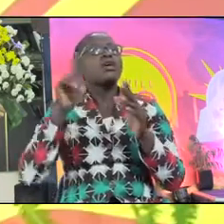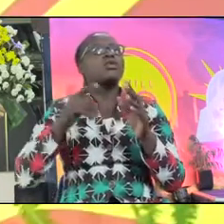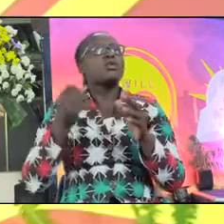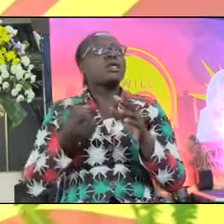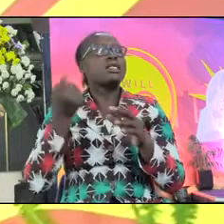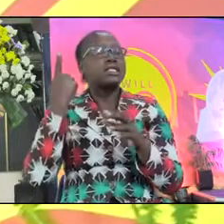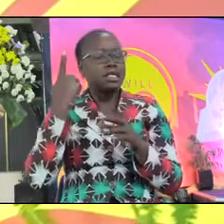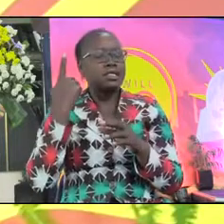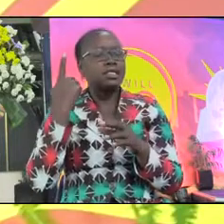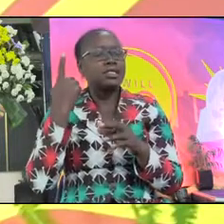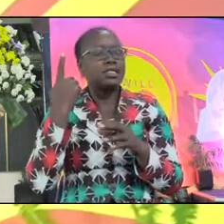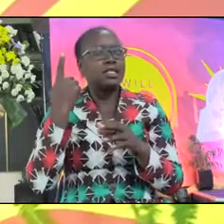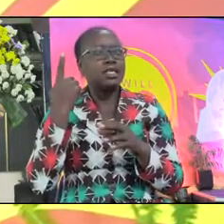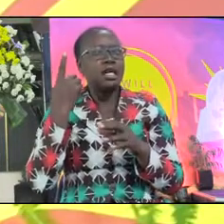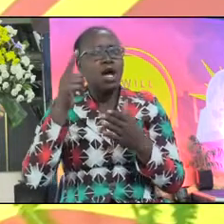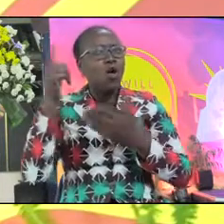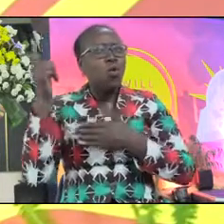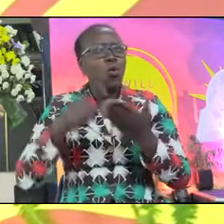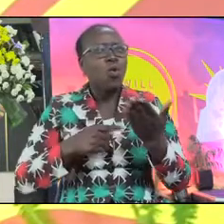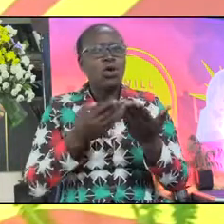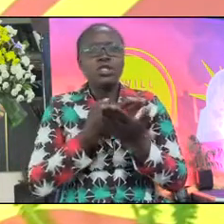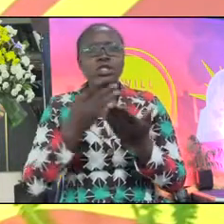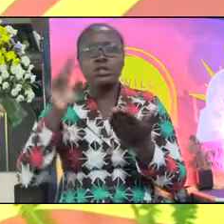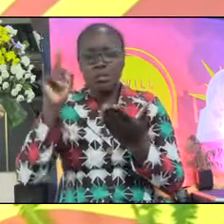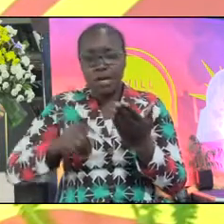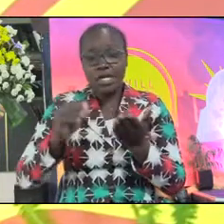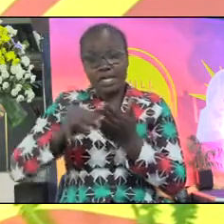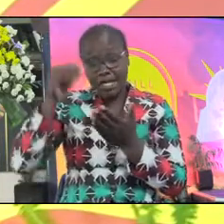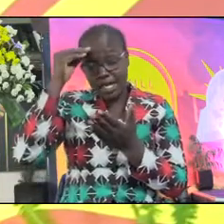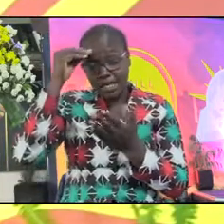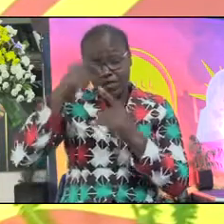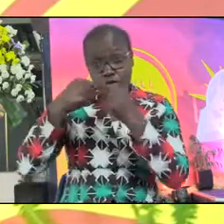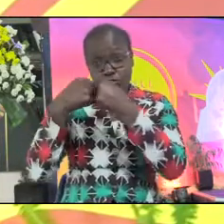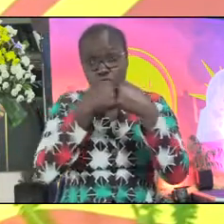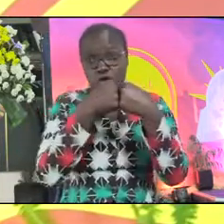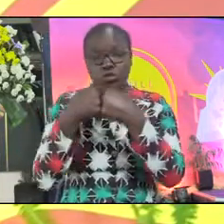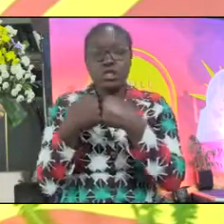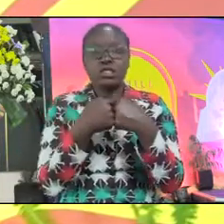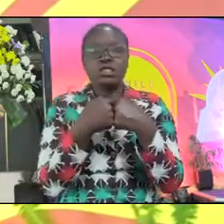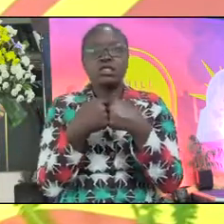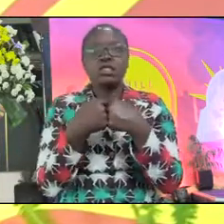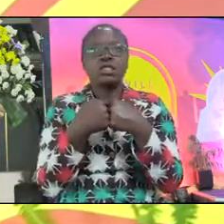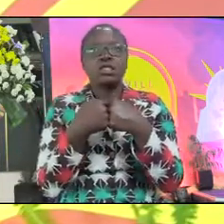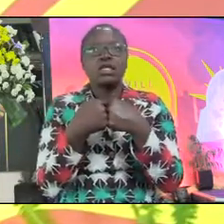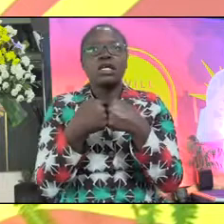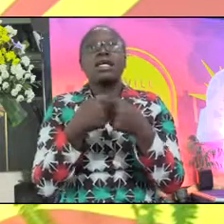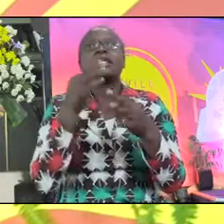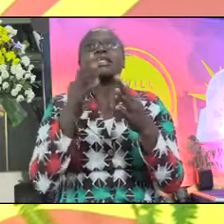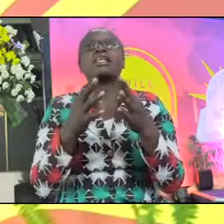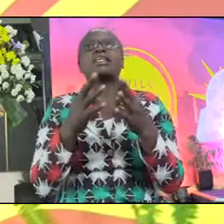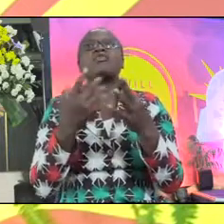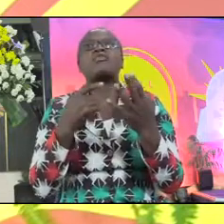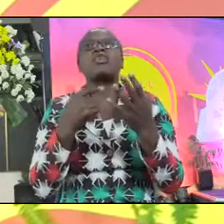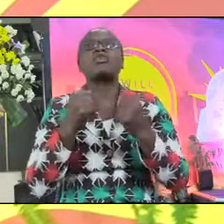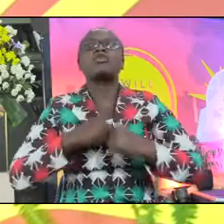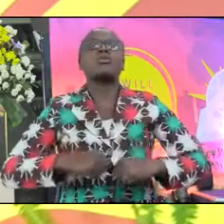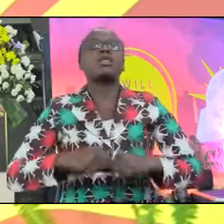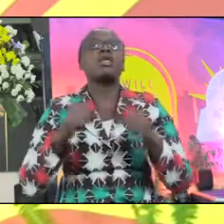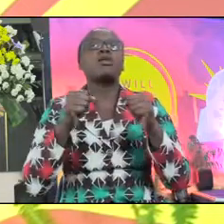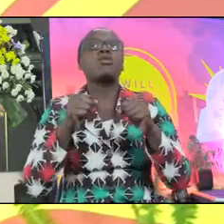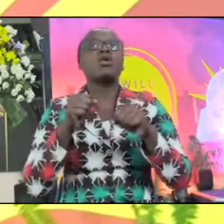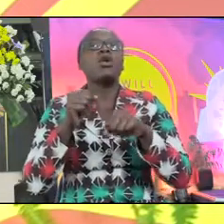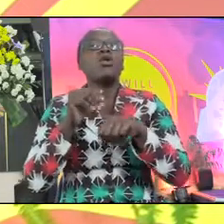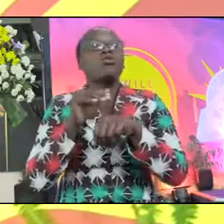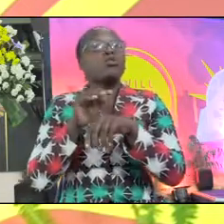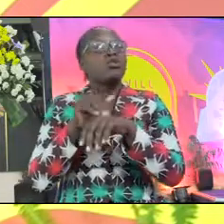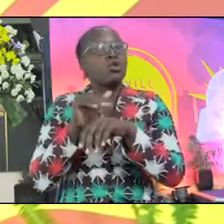understand what we must learn from storms if we are going to be able to